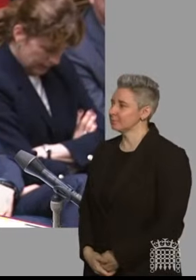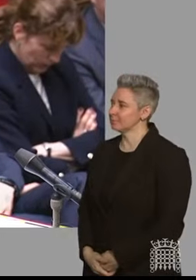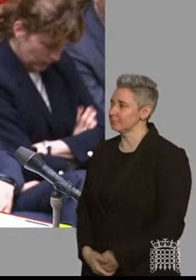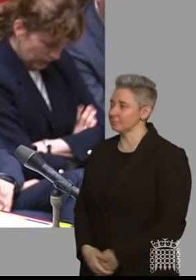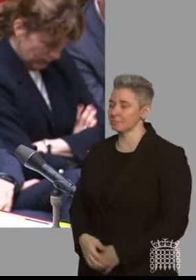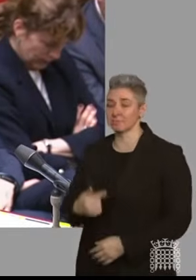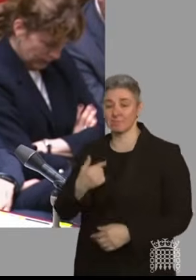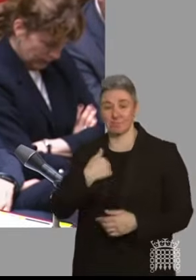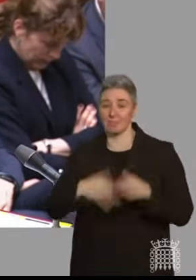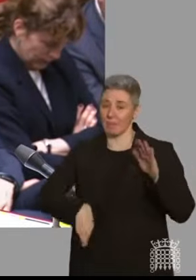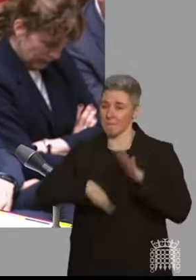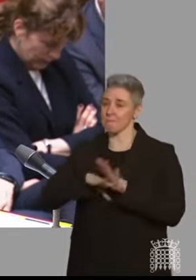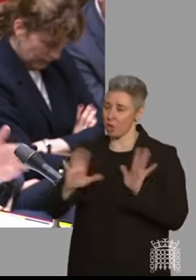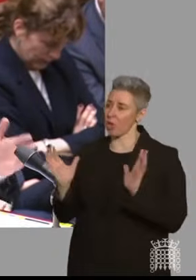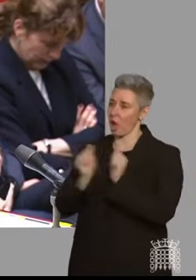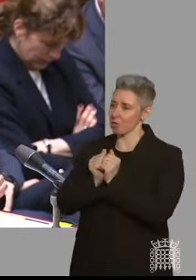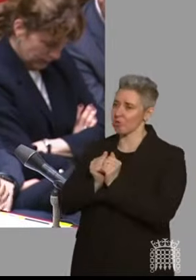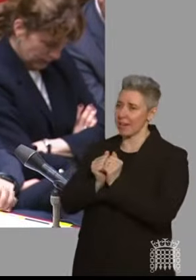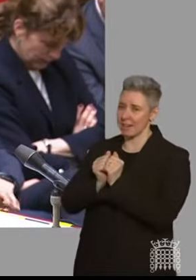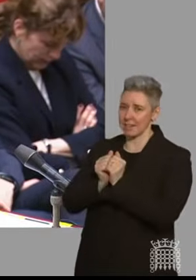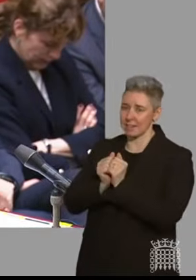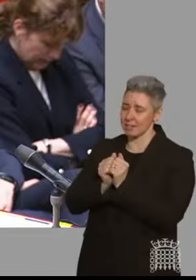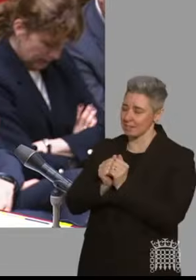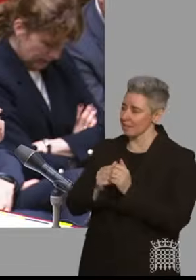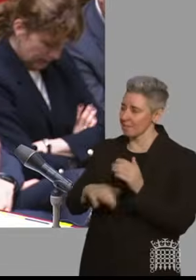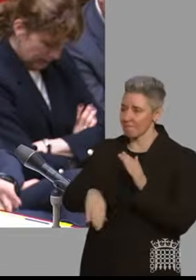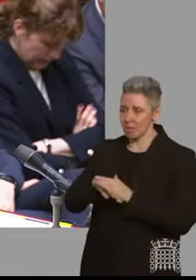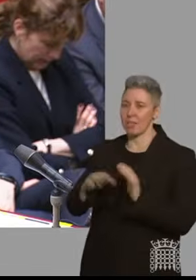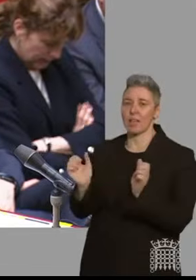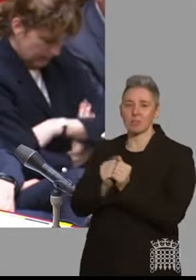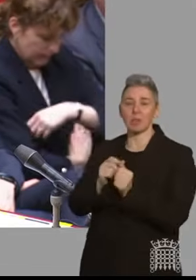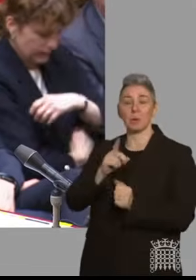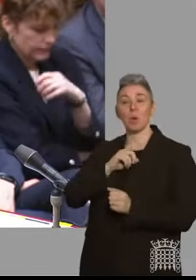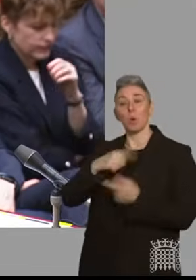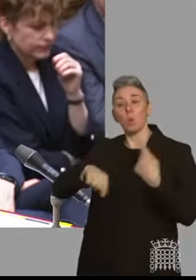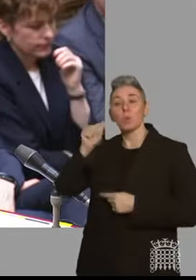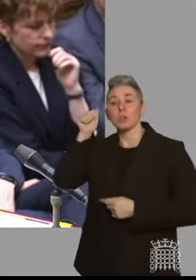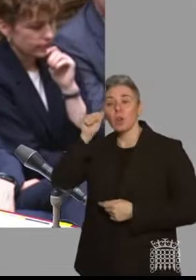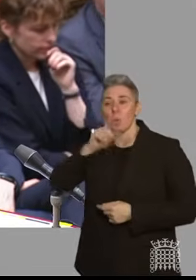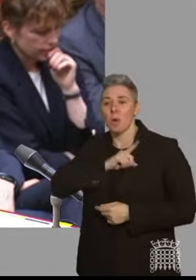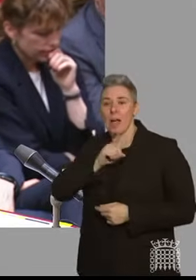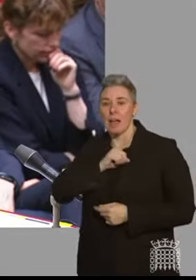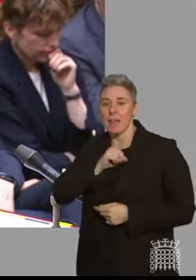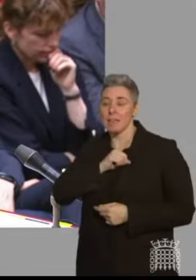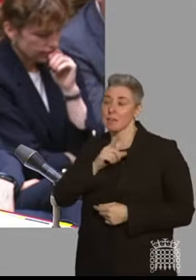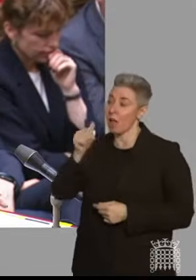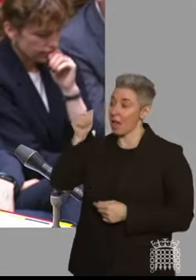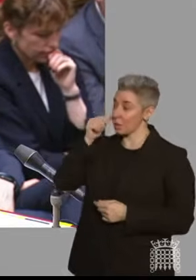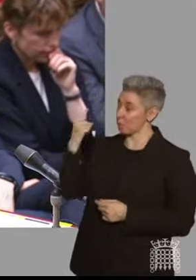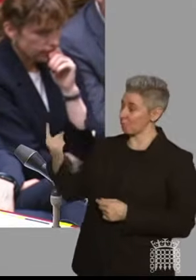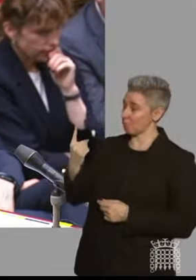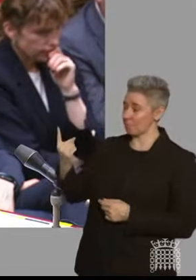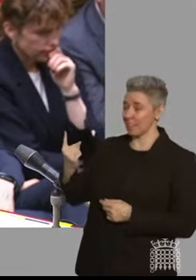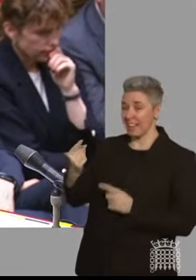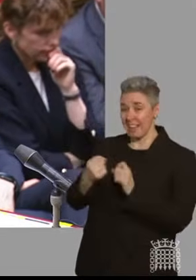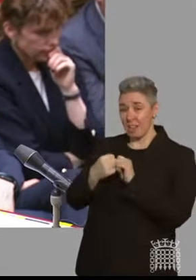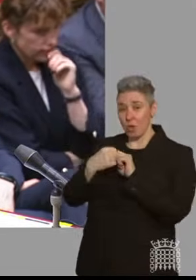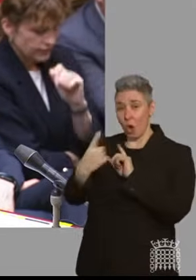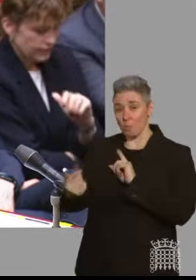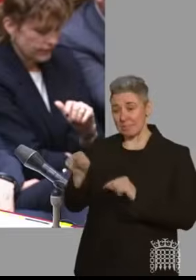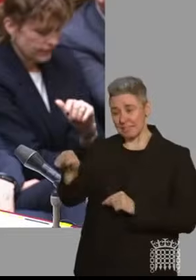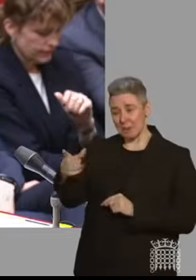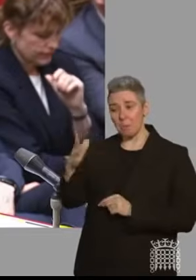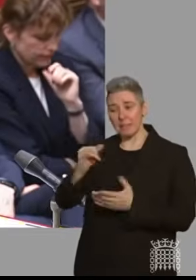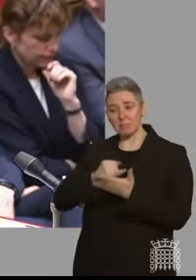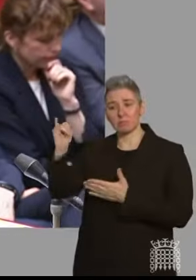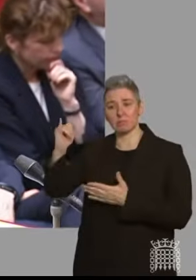And we know this because not only has the honourable gentleman opposite opposed the scheme, he's been clear that even when the scheme is implemented